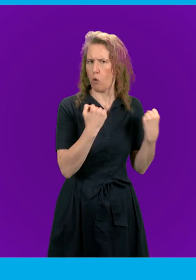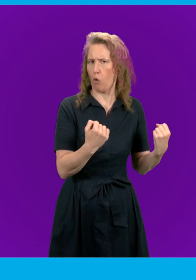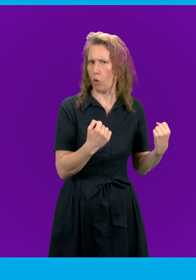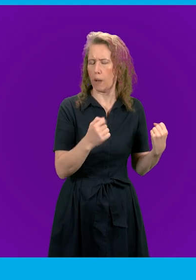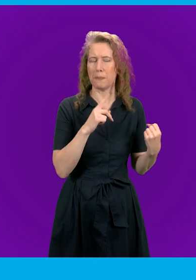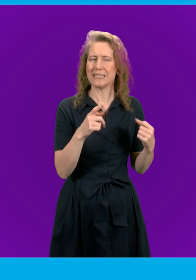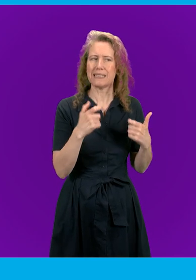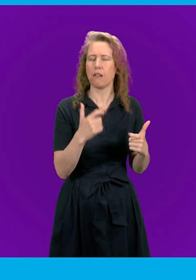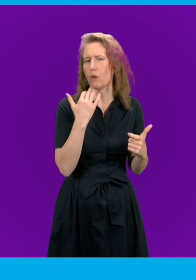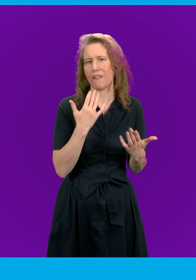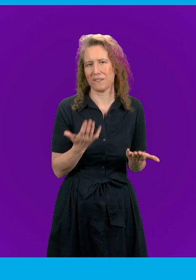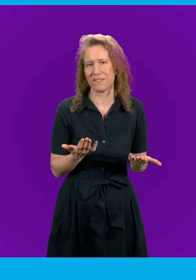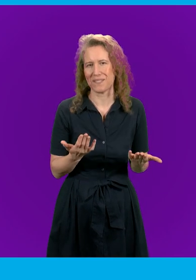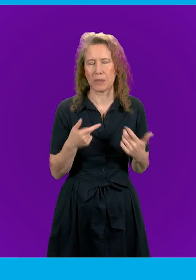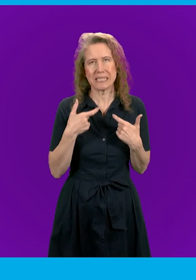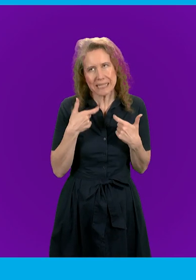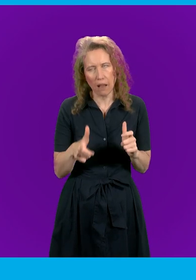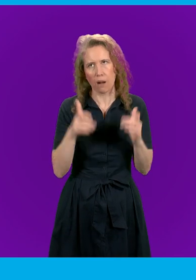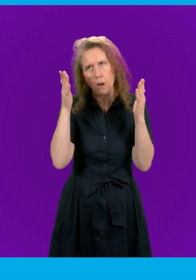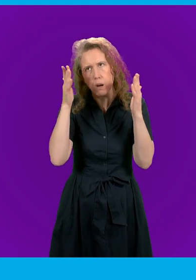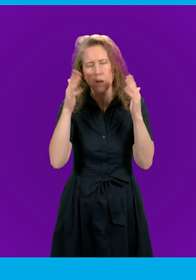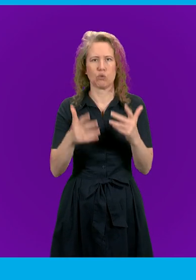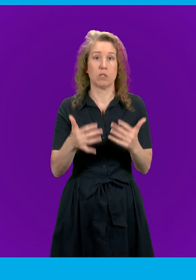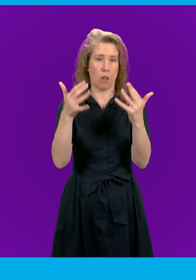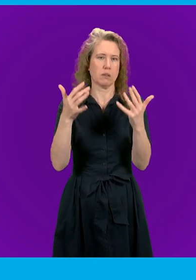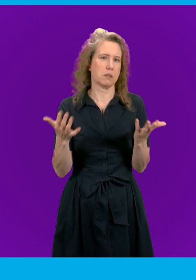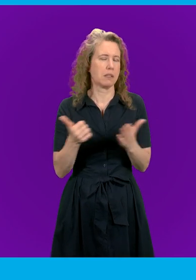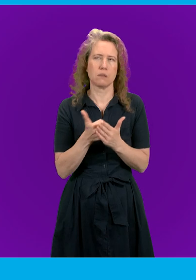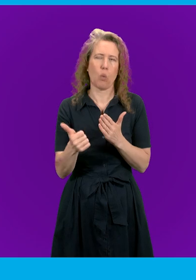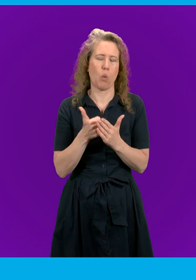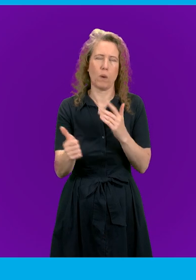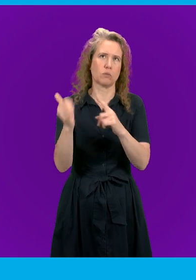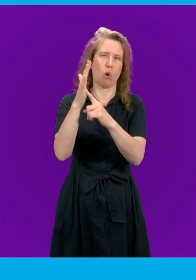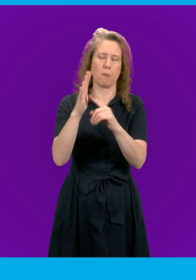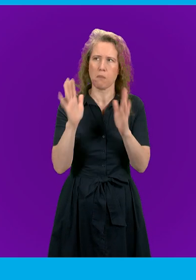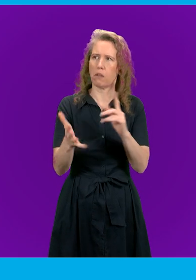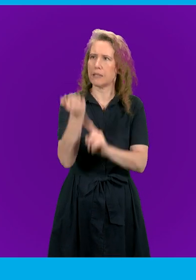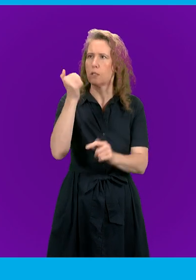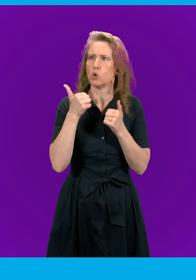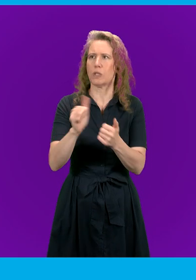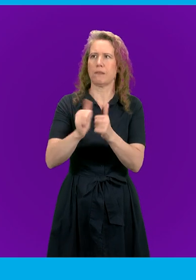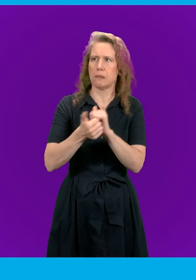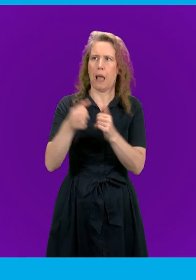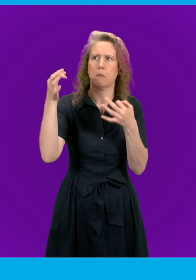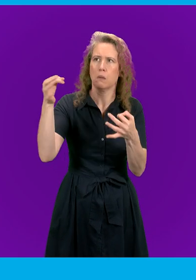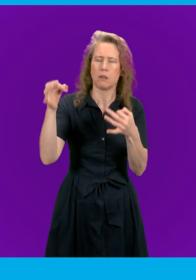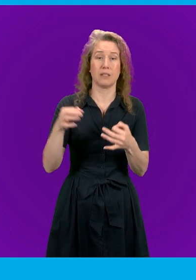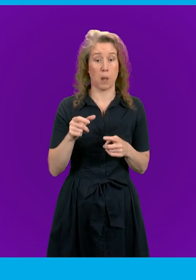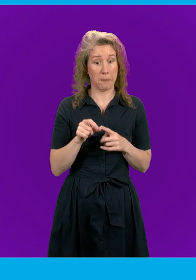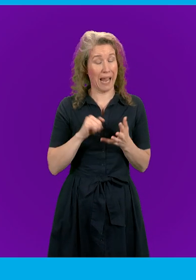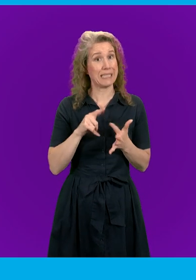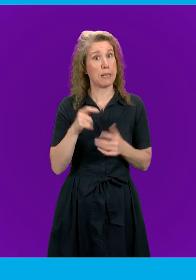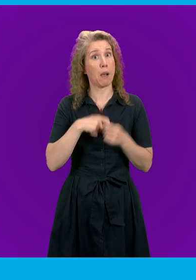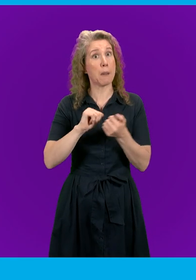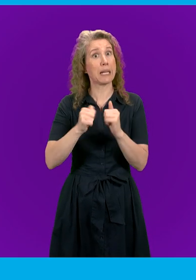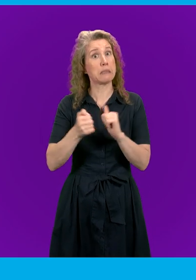so, I think, yeah, results tend to trump other things. So I don't know whether if you make PSE an